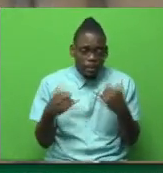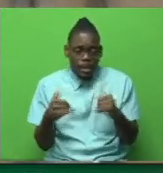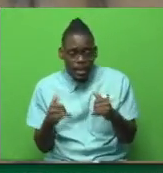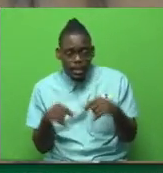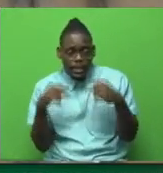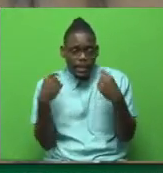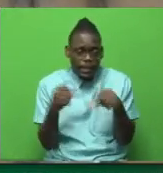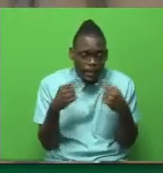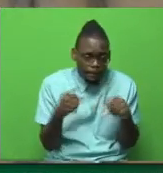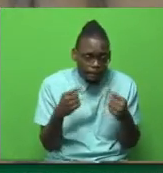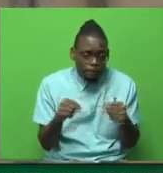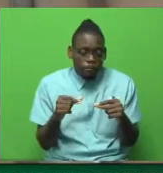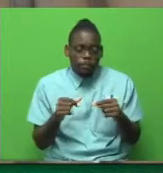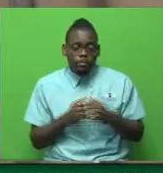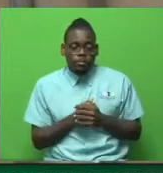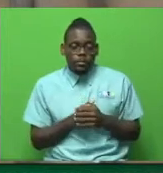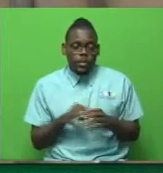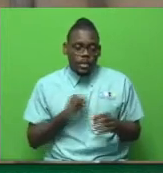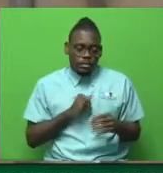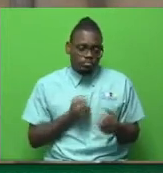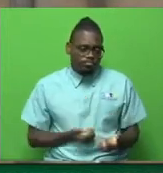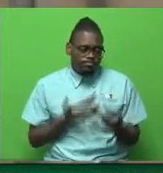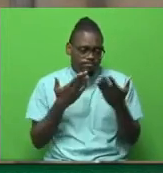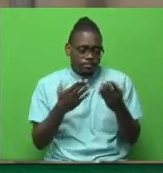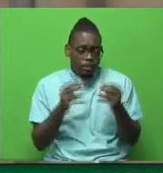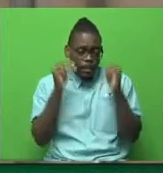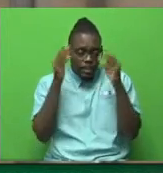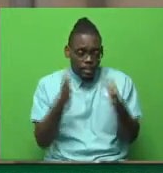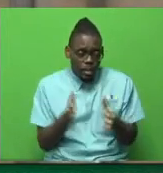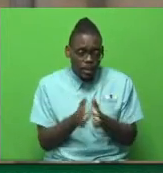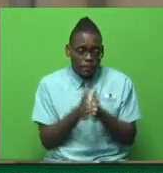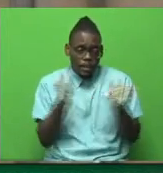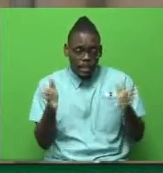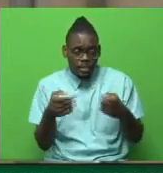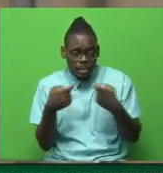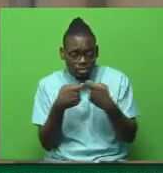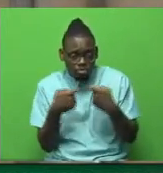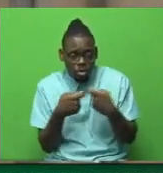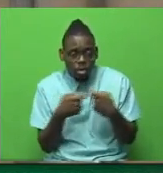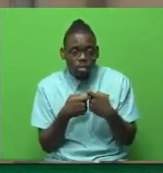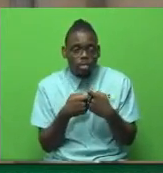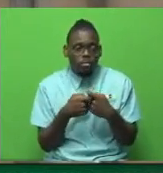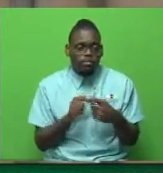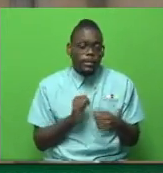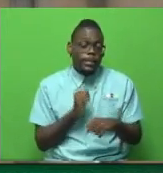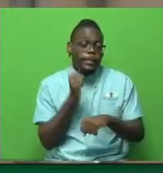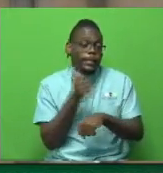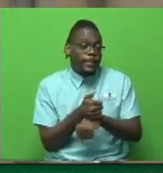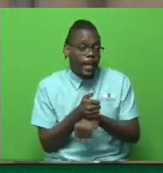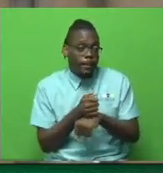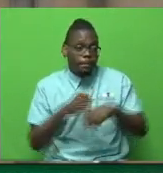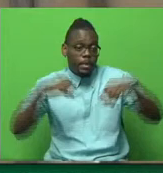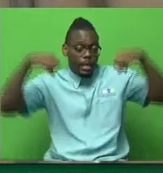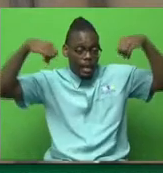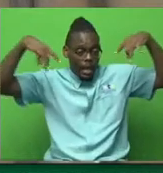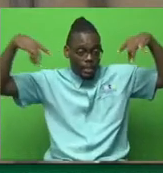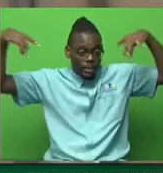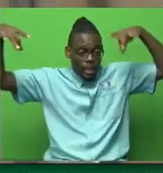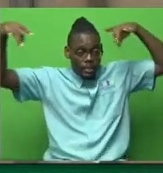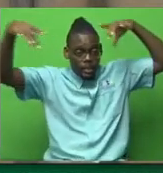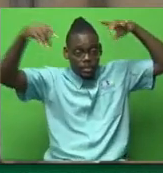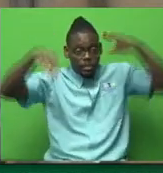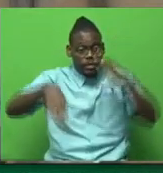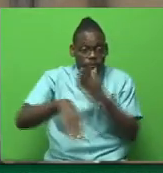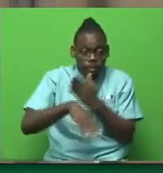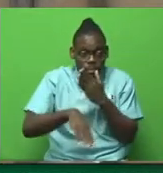of Public Utilities to put up some solar lights there so we could play a ball in the night thank you because